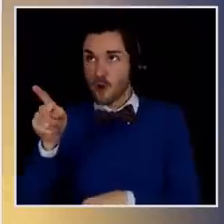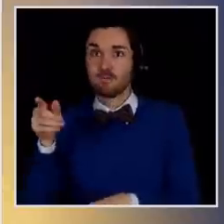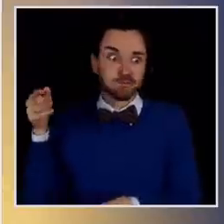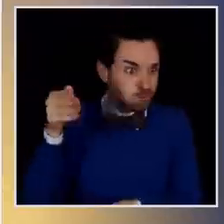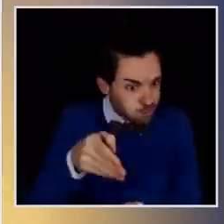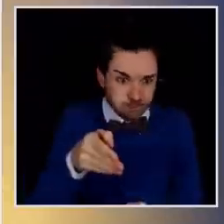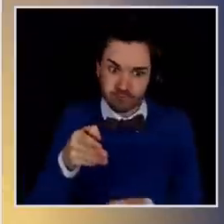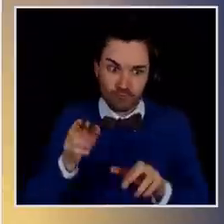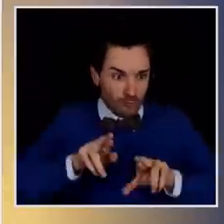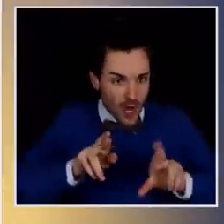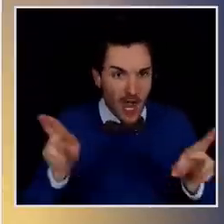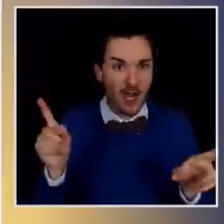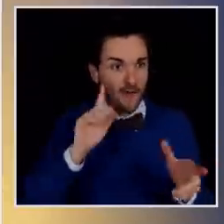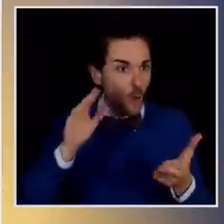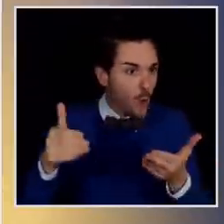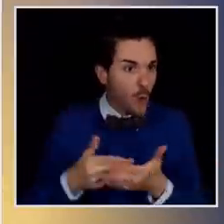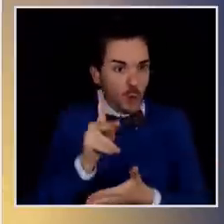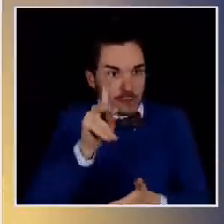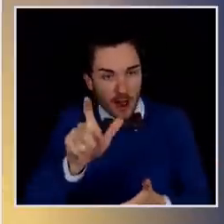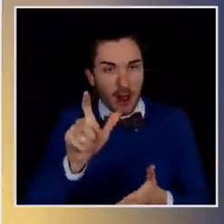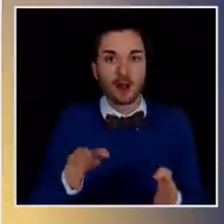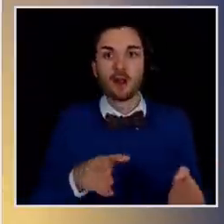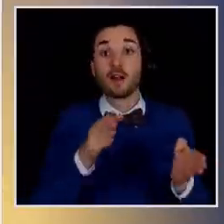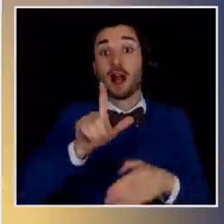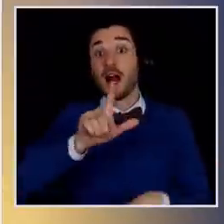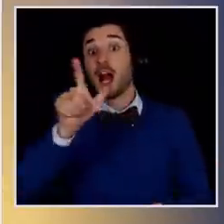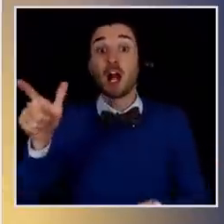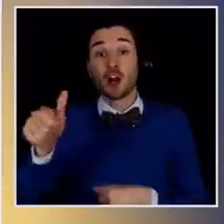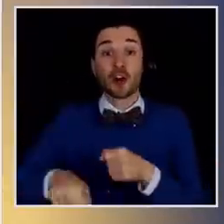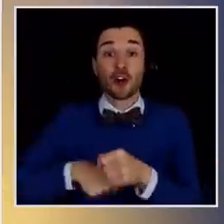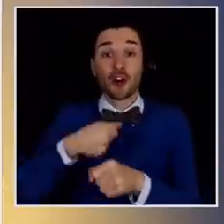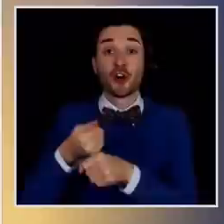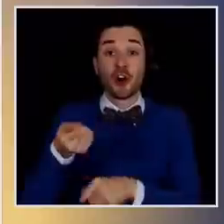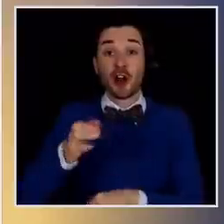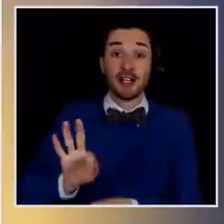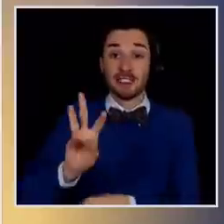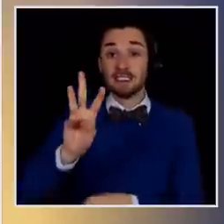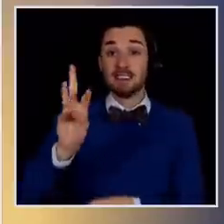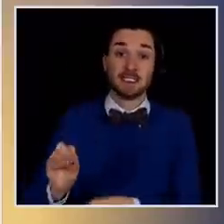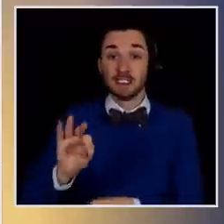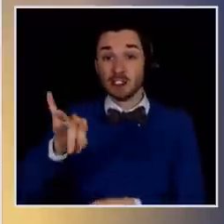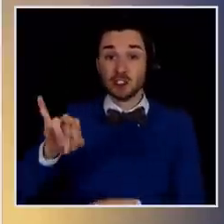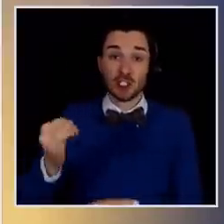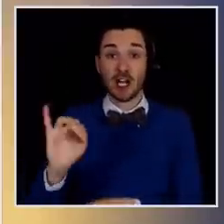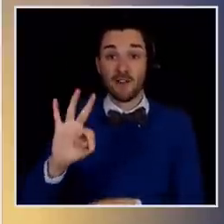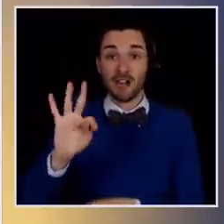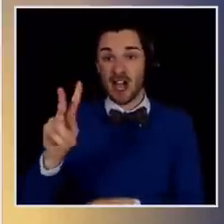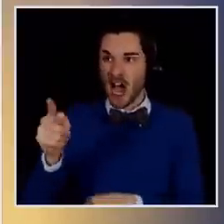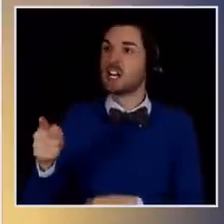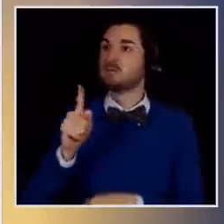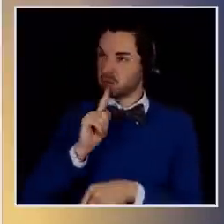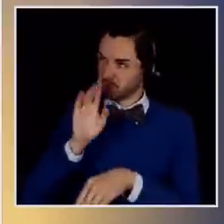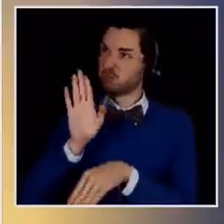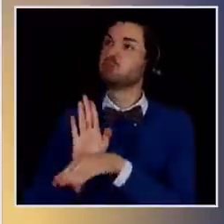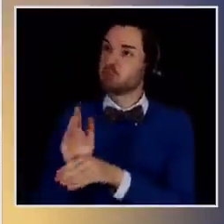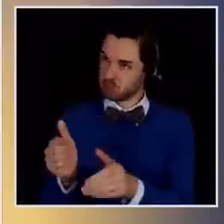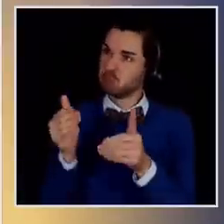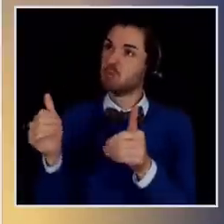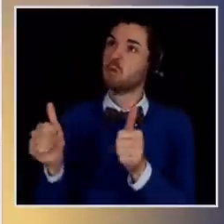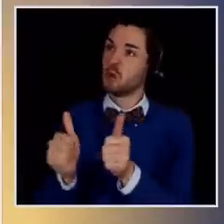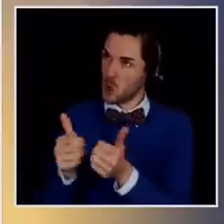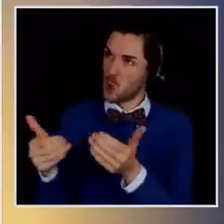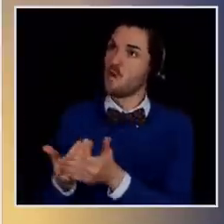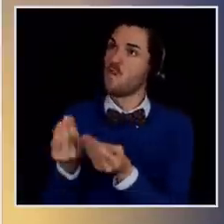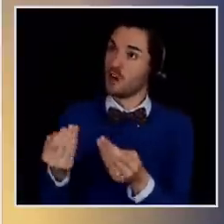new deal. JFK in 1960, pledging a new frontier. And 12 years